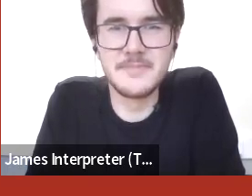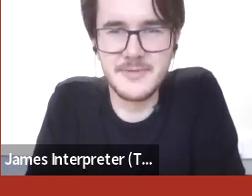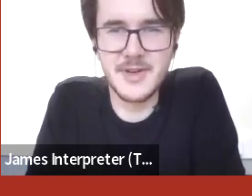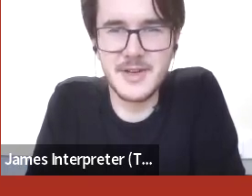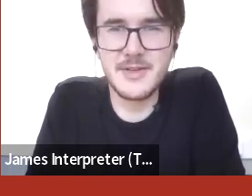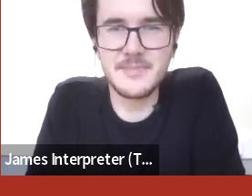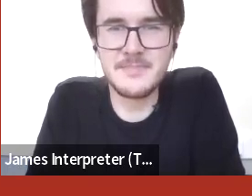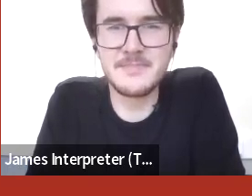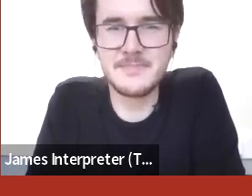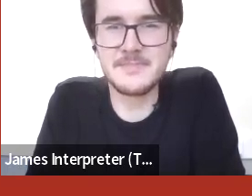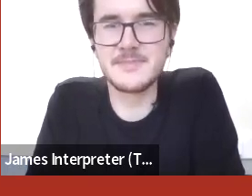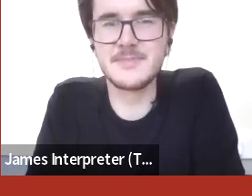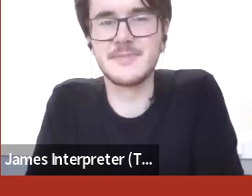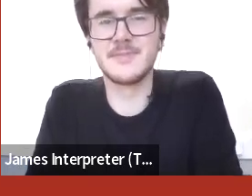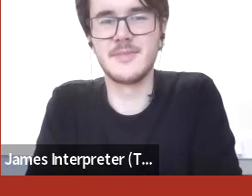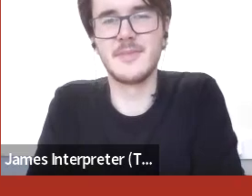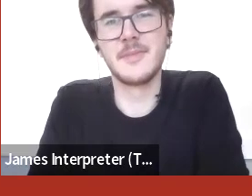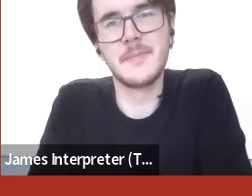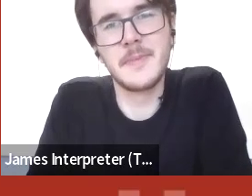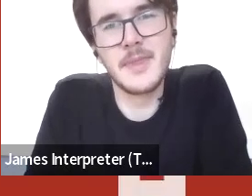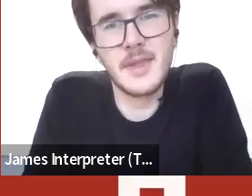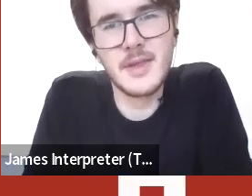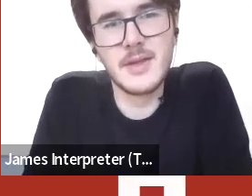G. Very good.